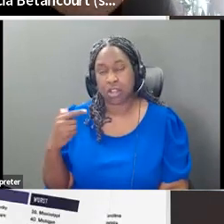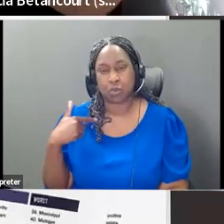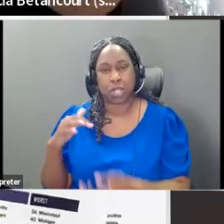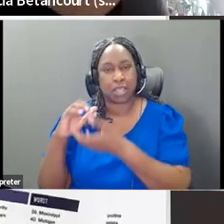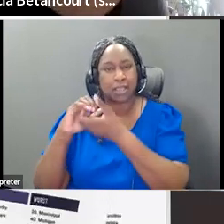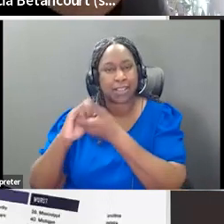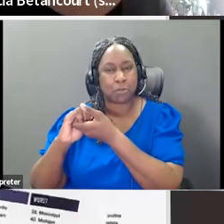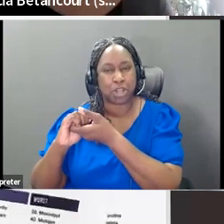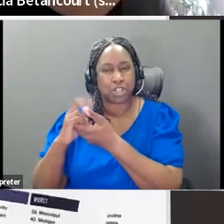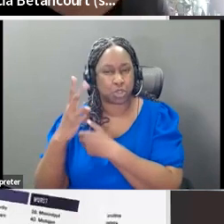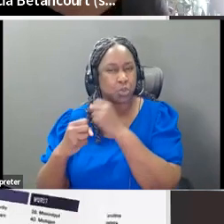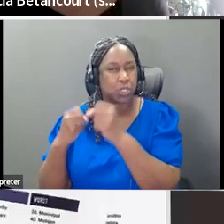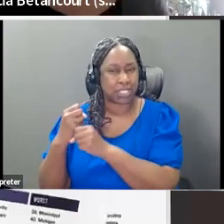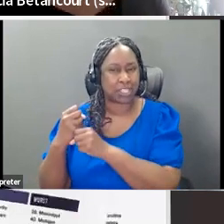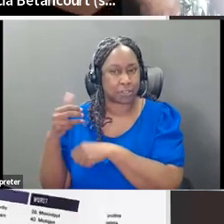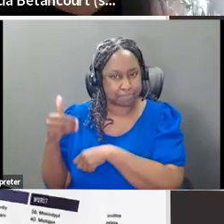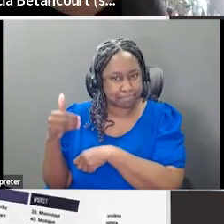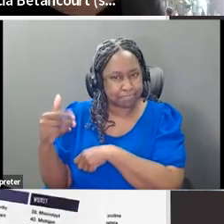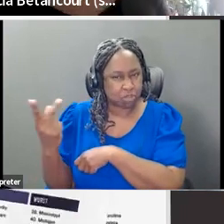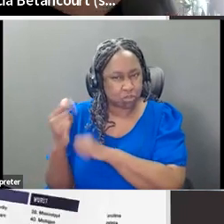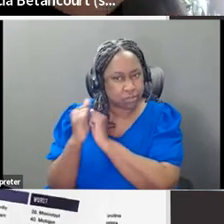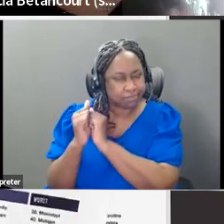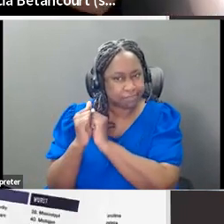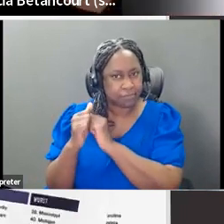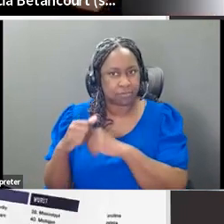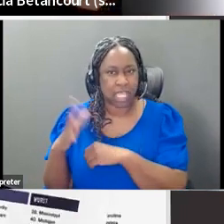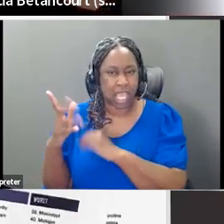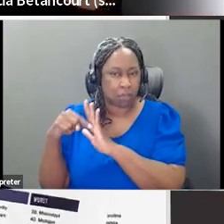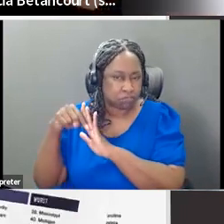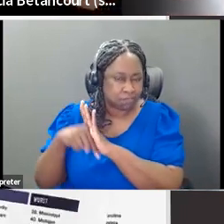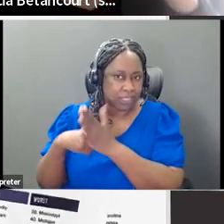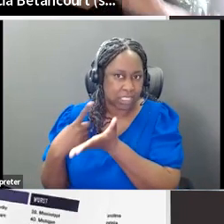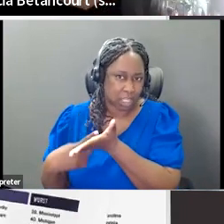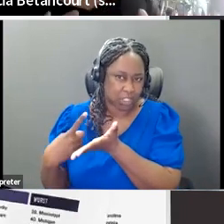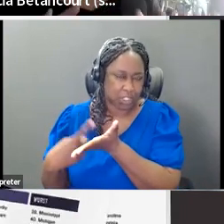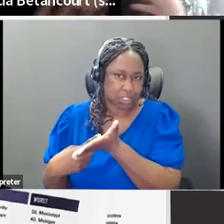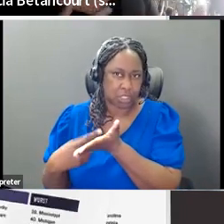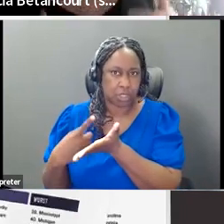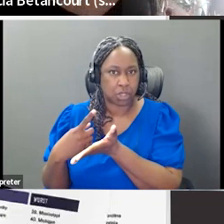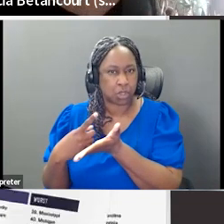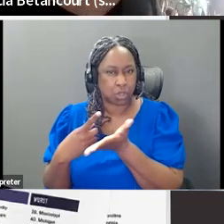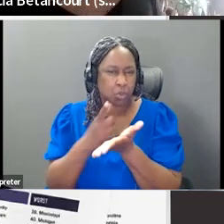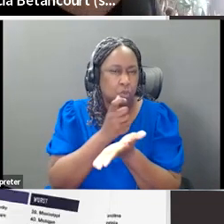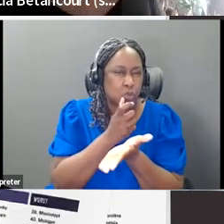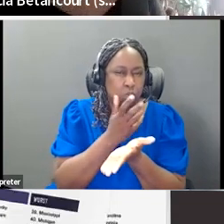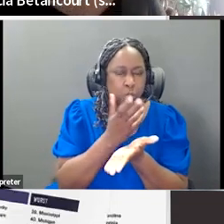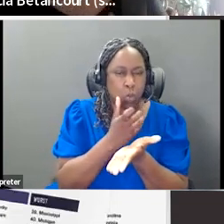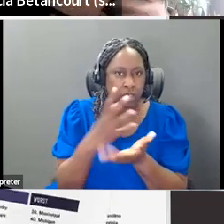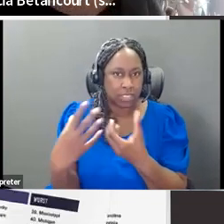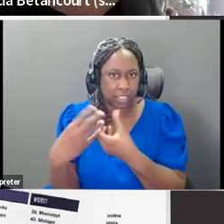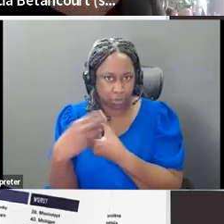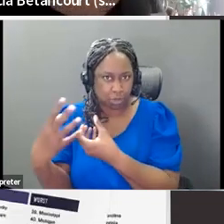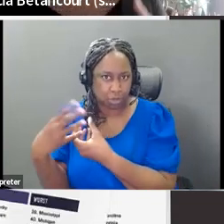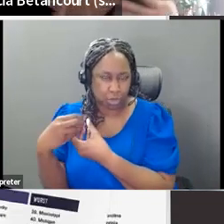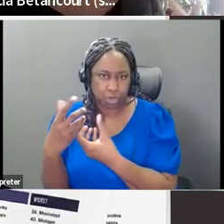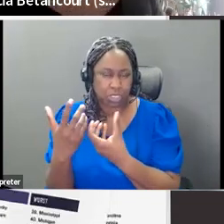2 years in a row very, very closely together, had really in-depth discussions about what we want, who we wanted to include, and